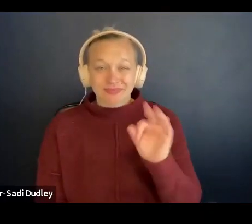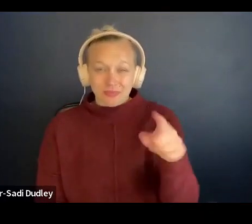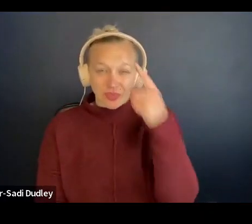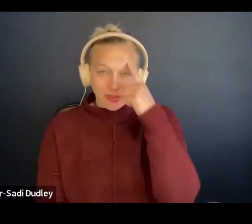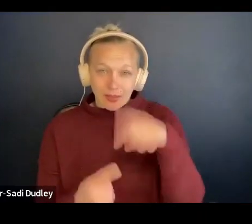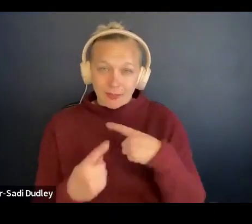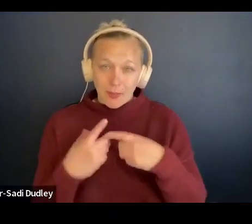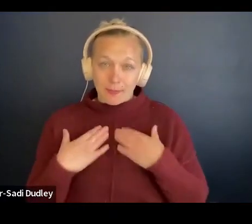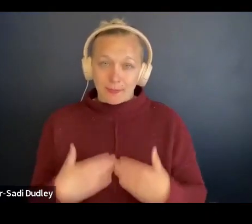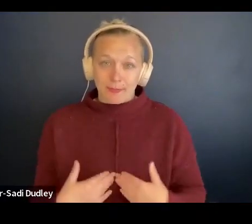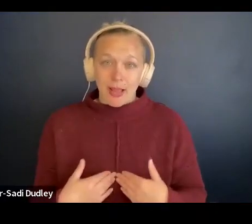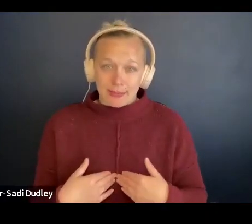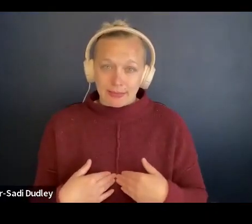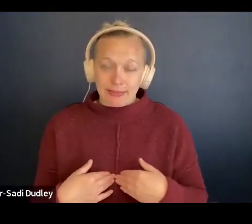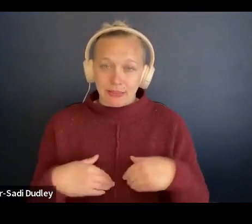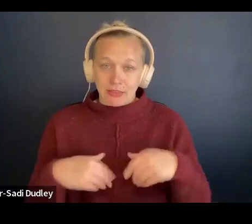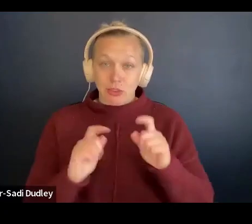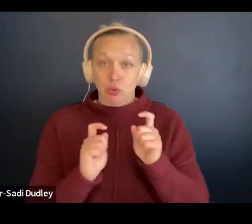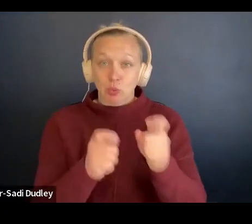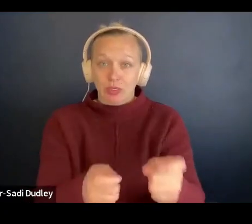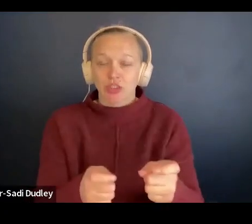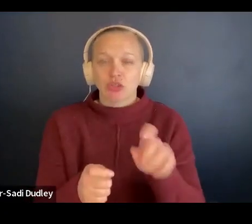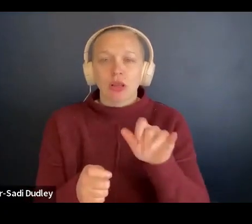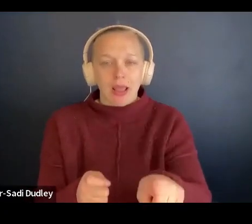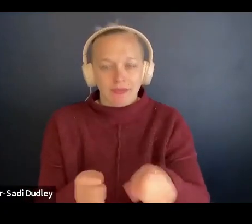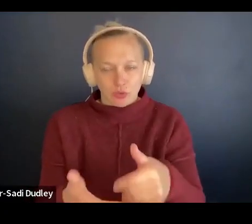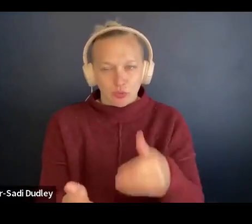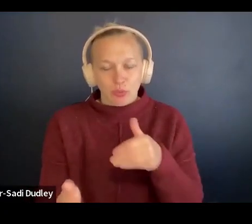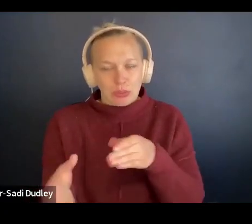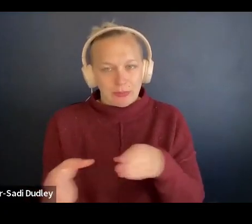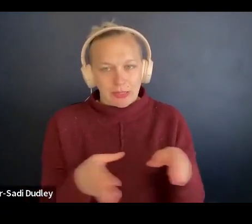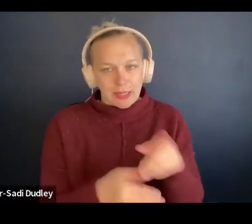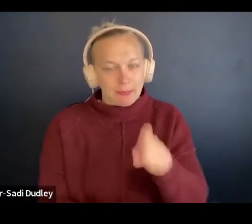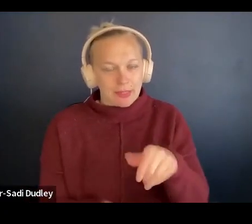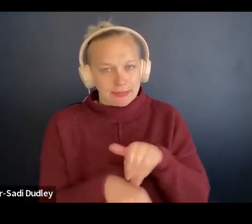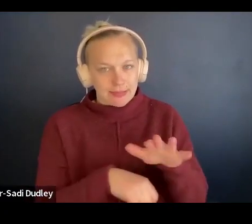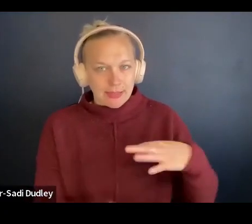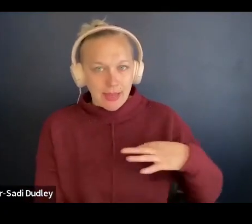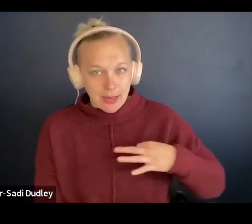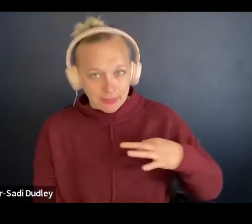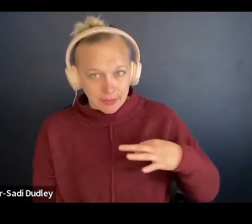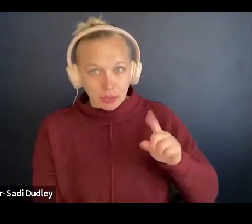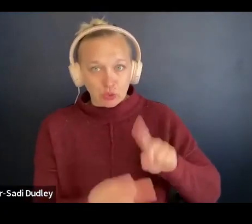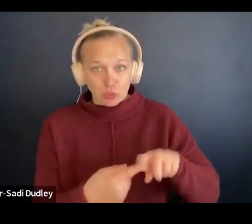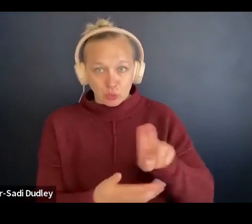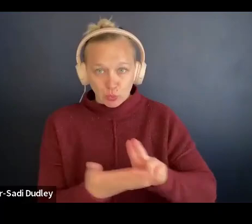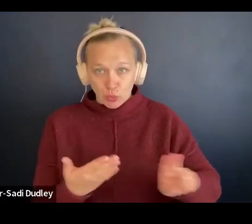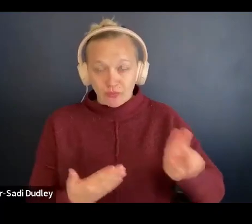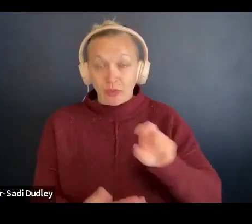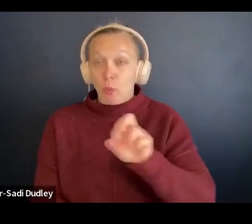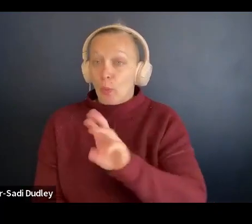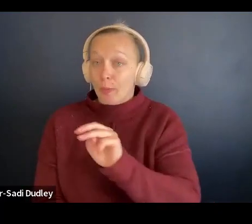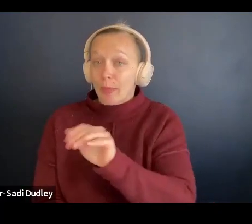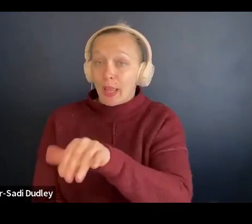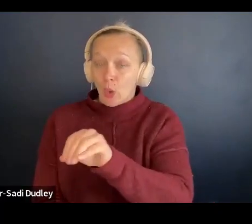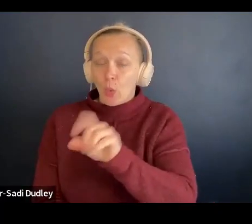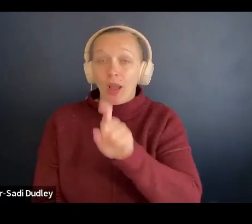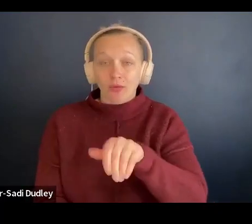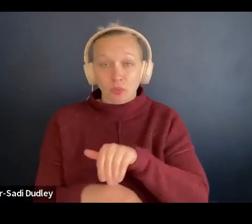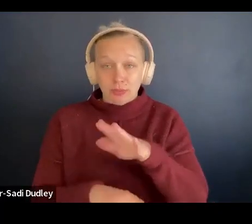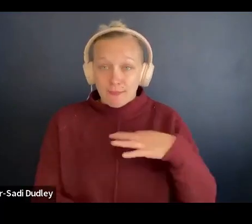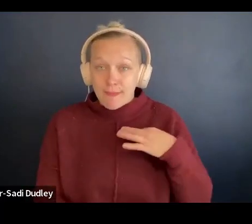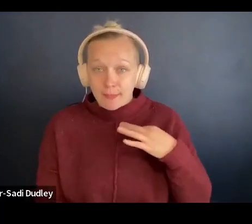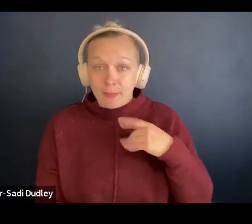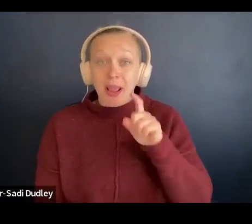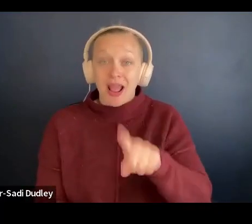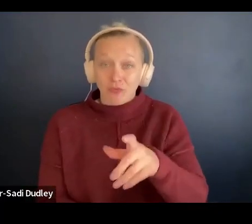it's very important to pre-plan. You have to have an application into the university or Mayo ahead of time. You have to have gotten